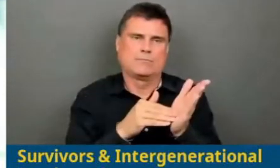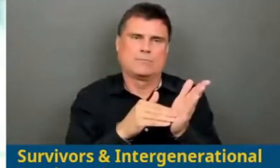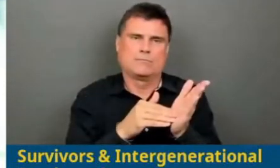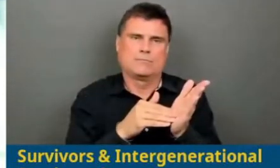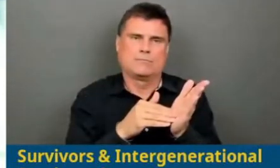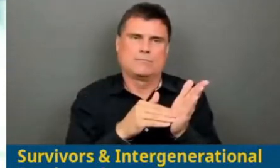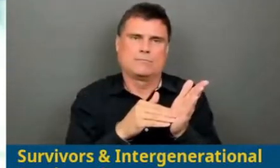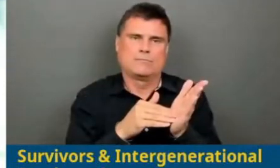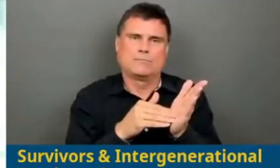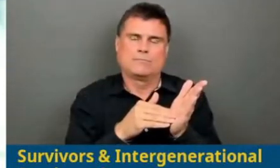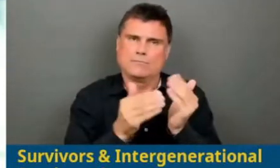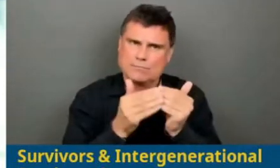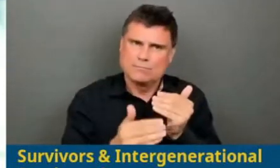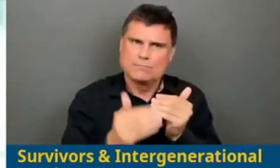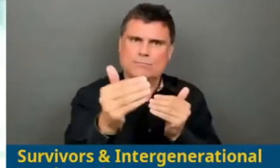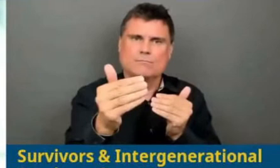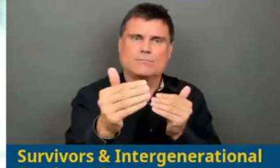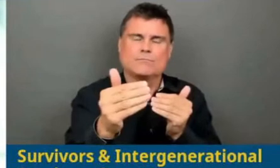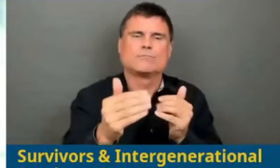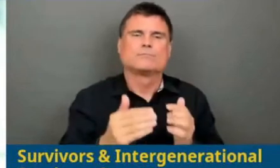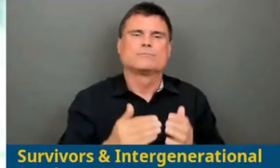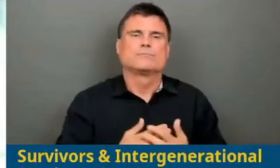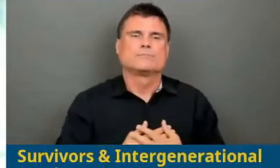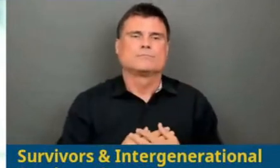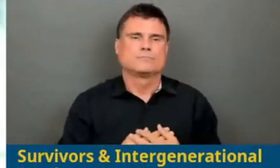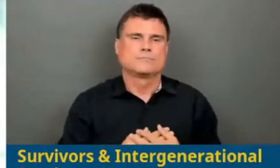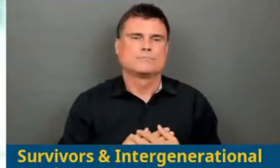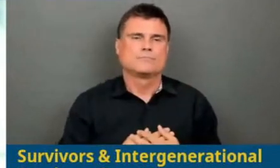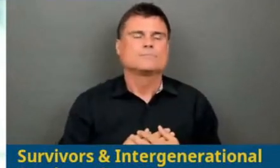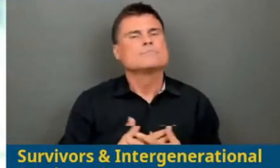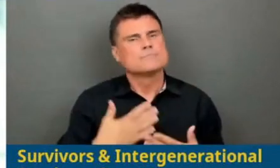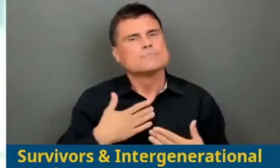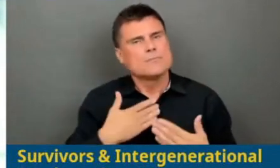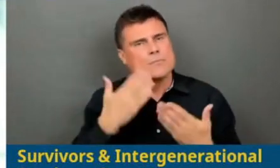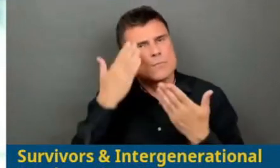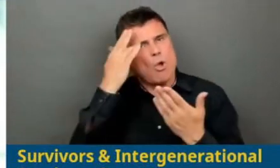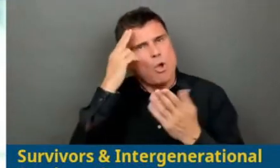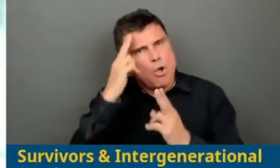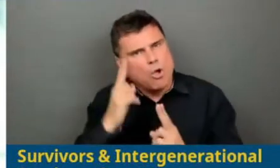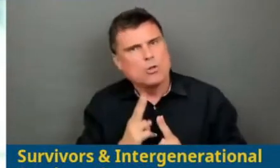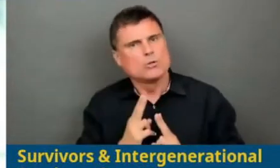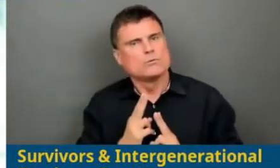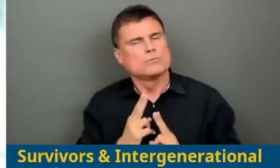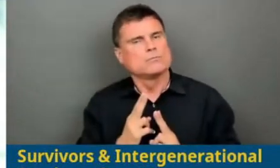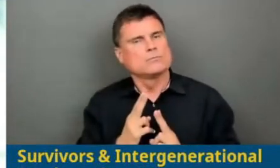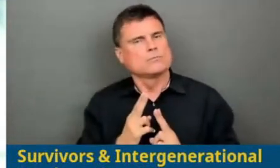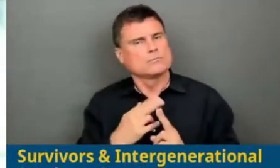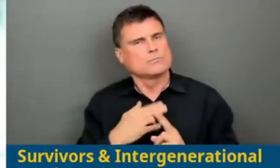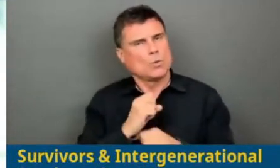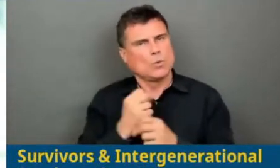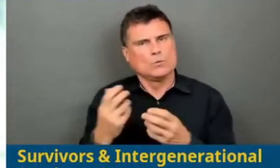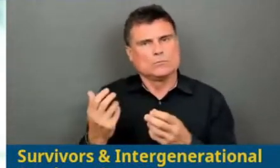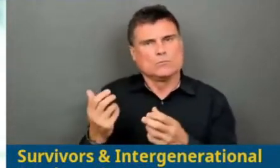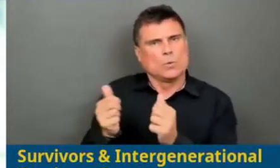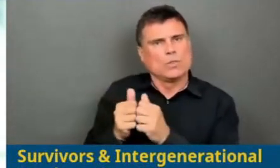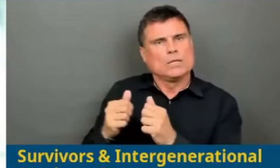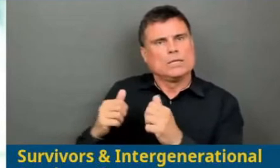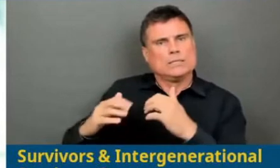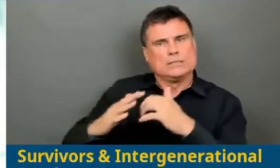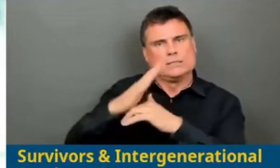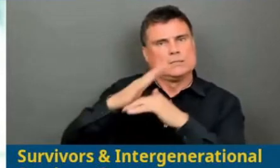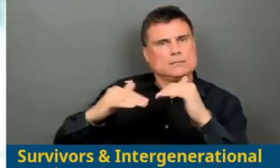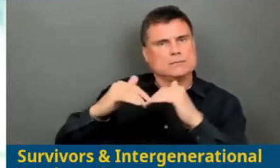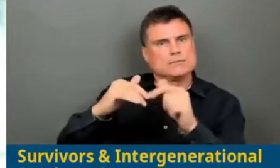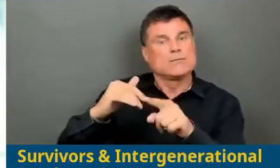I've had the privilege and honor to work with Indian residential school families and communities for the past